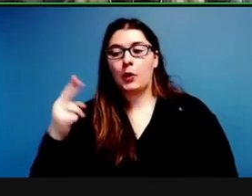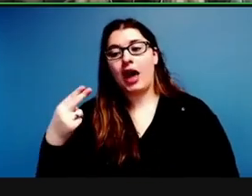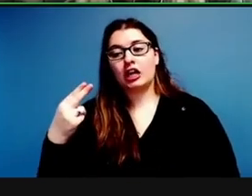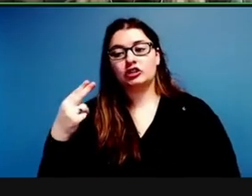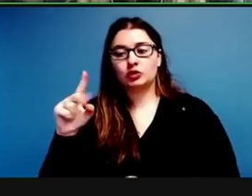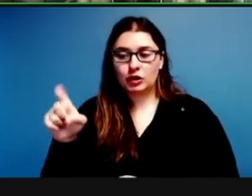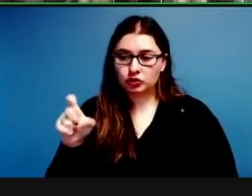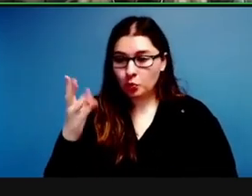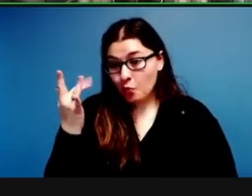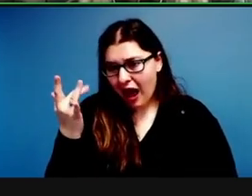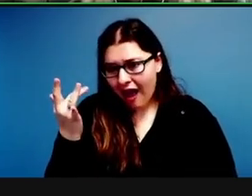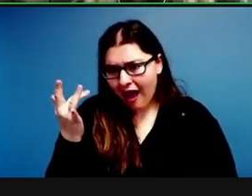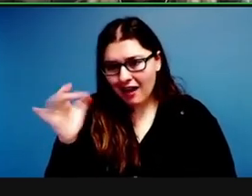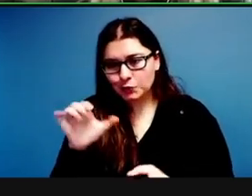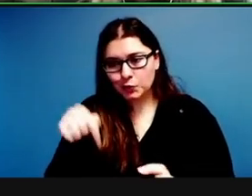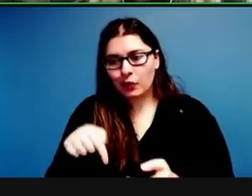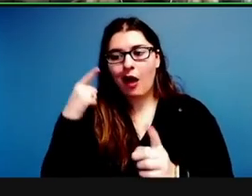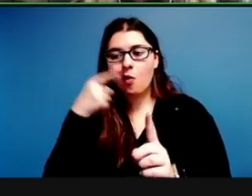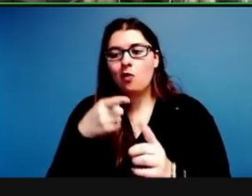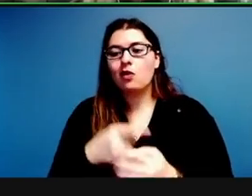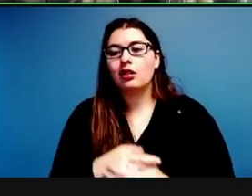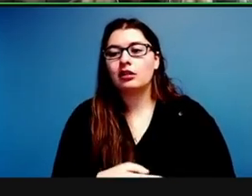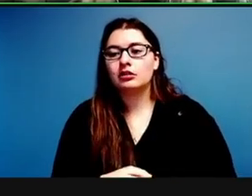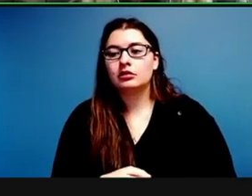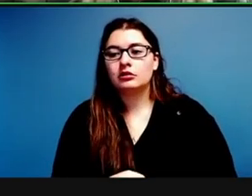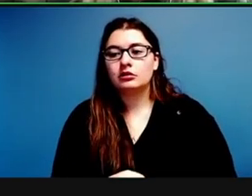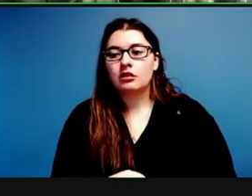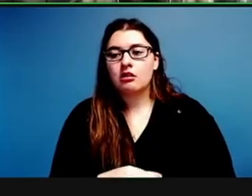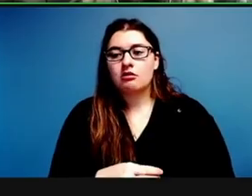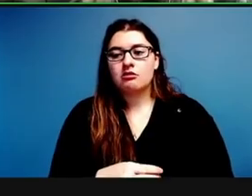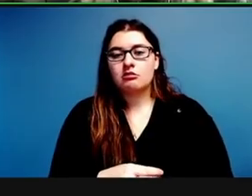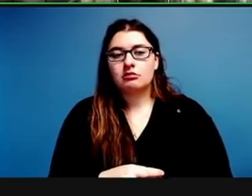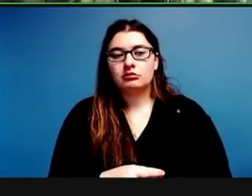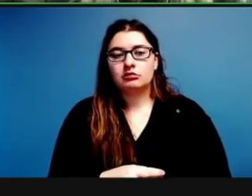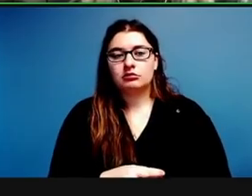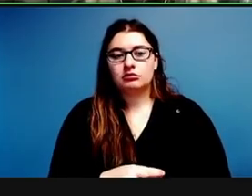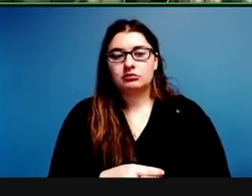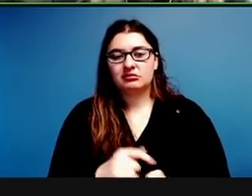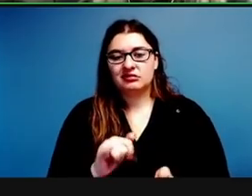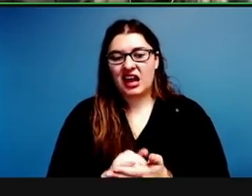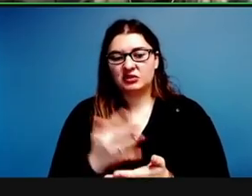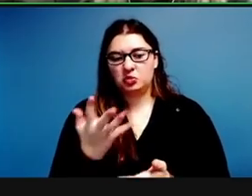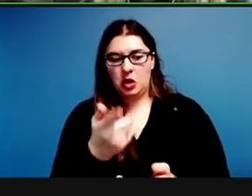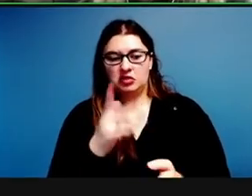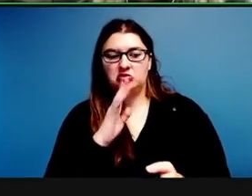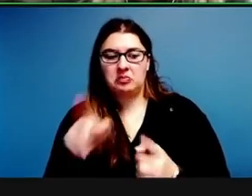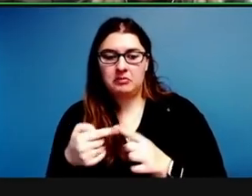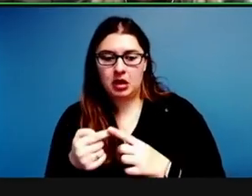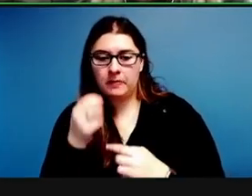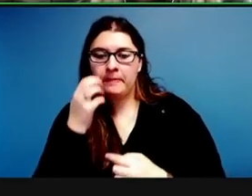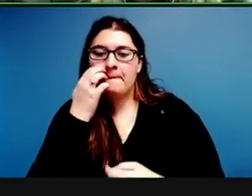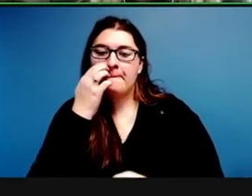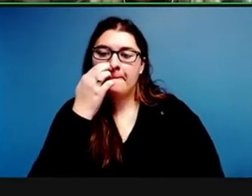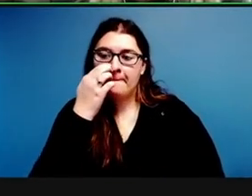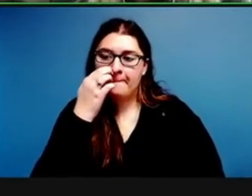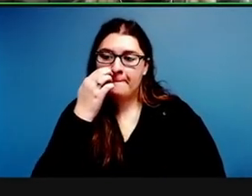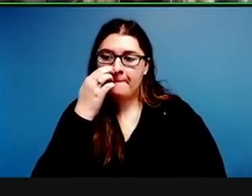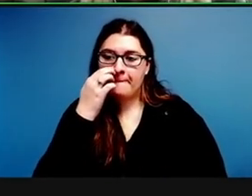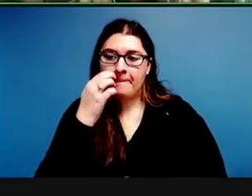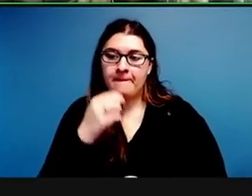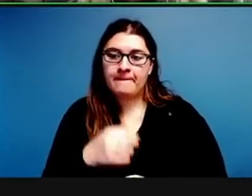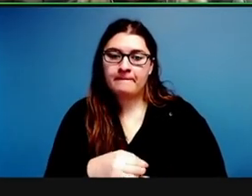our why are we doing this goal? That's what those sections are referring to.